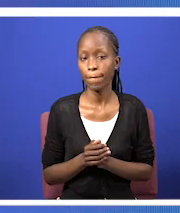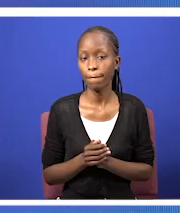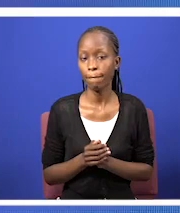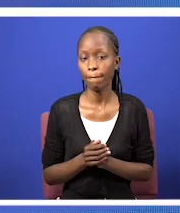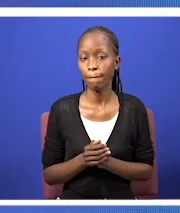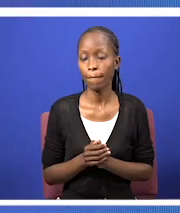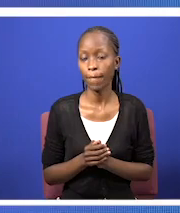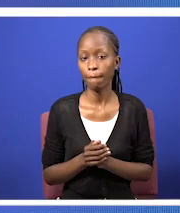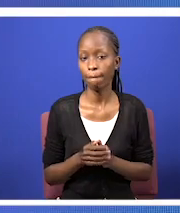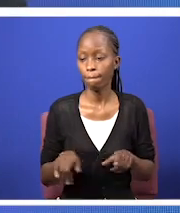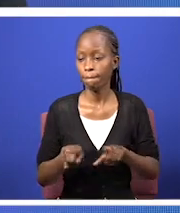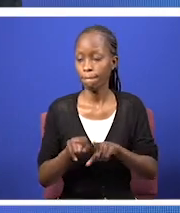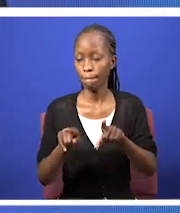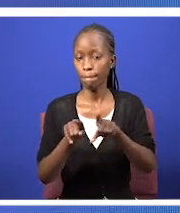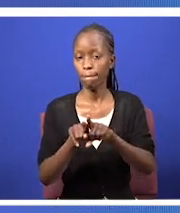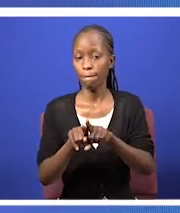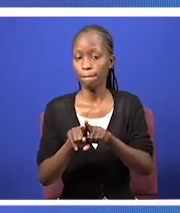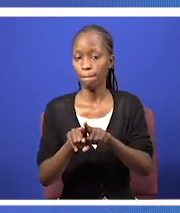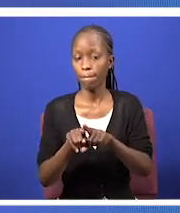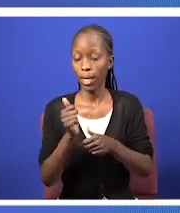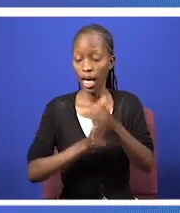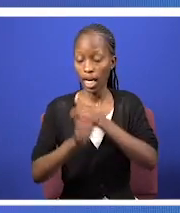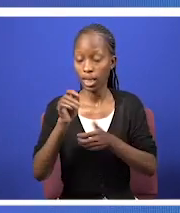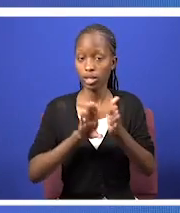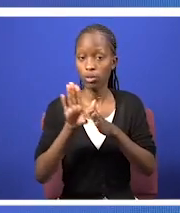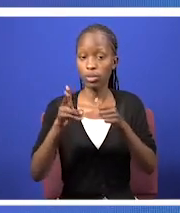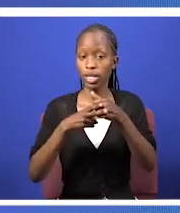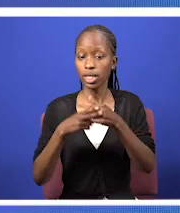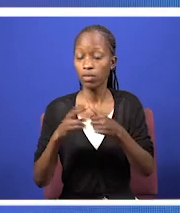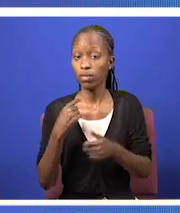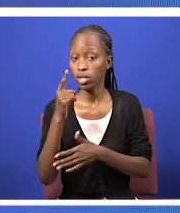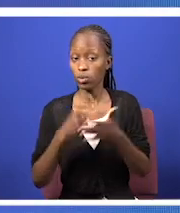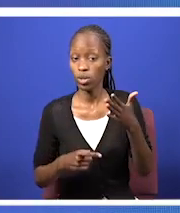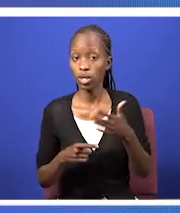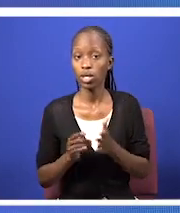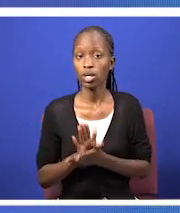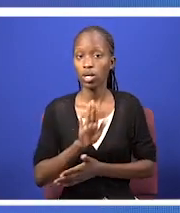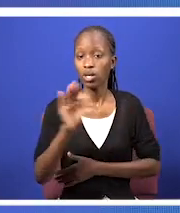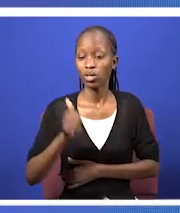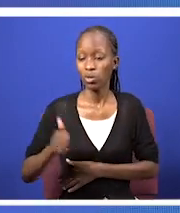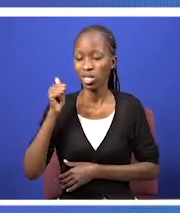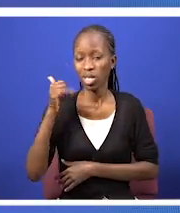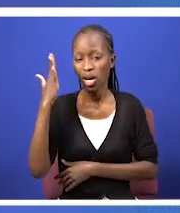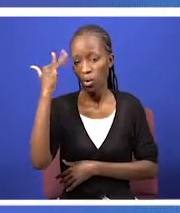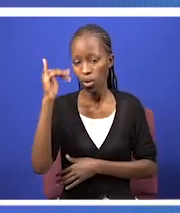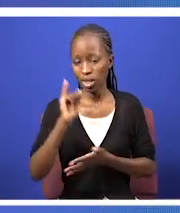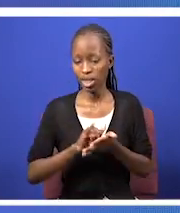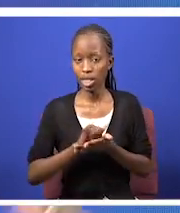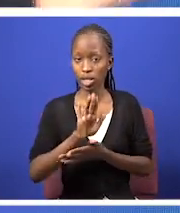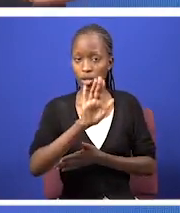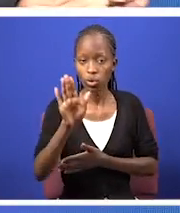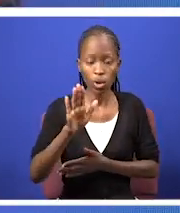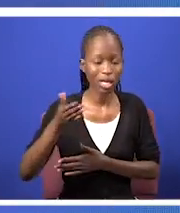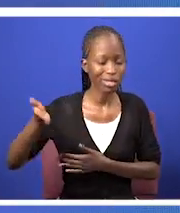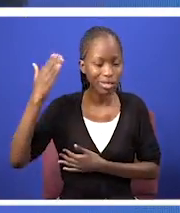them directly as he's giving this amazing speech in Acts chapter 7. He says that you resist. Why is it that you and